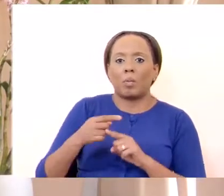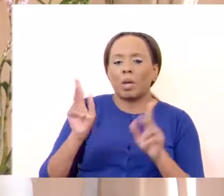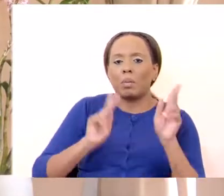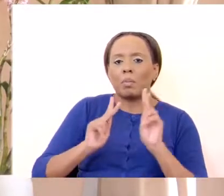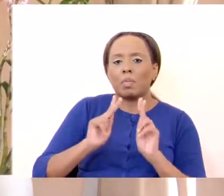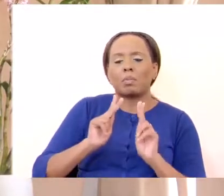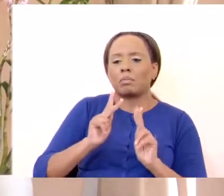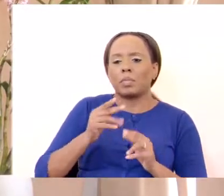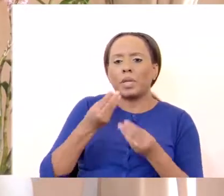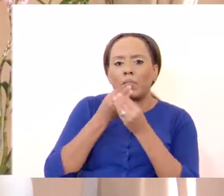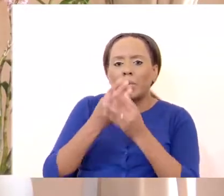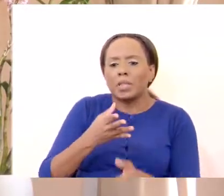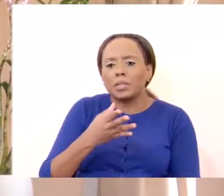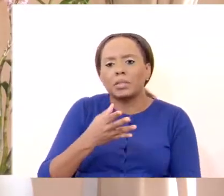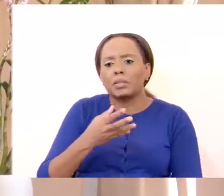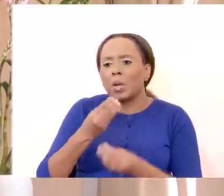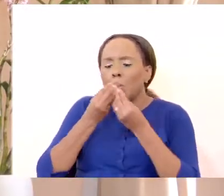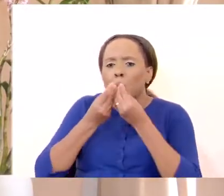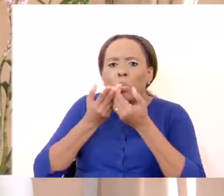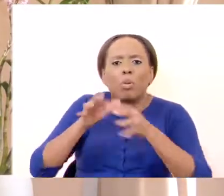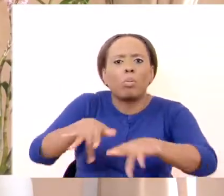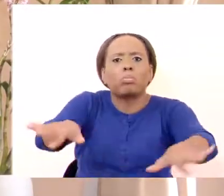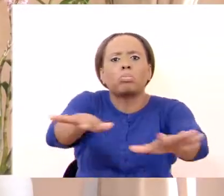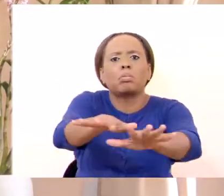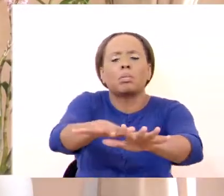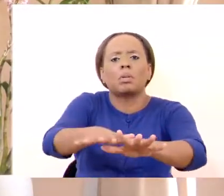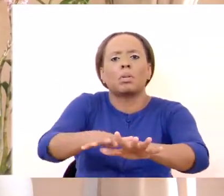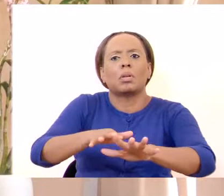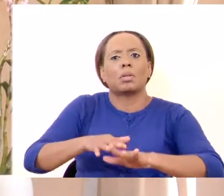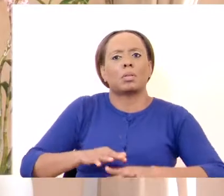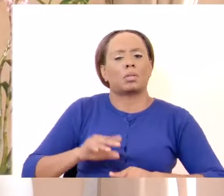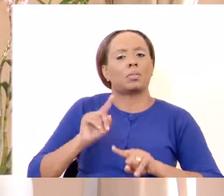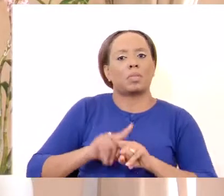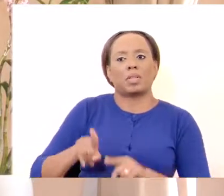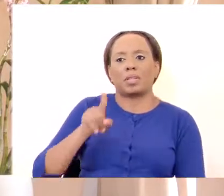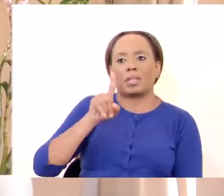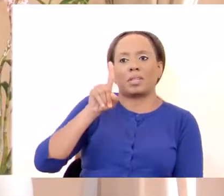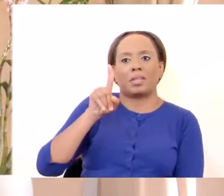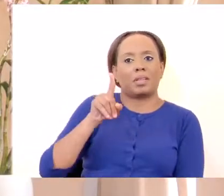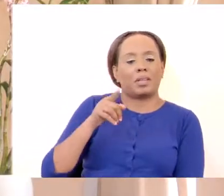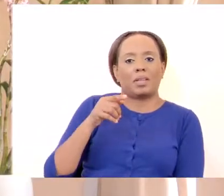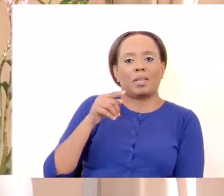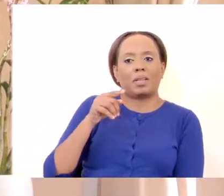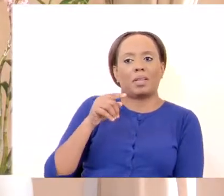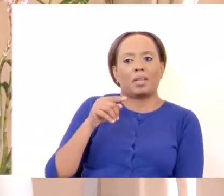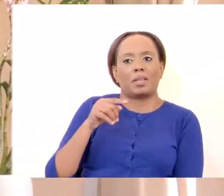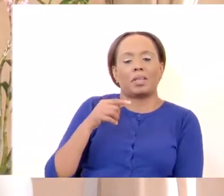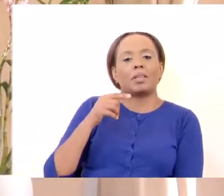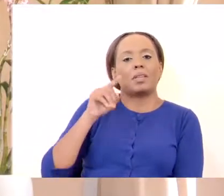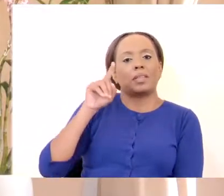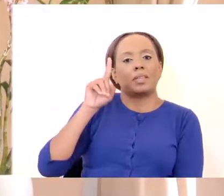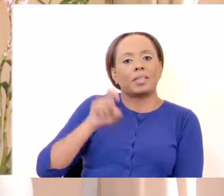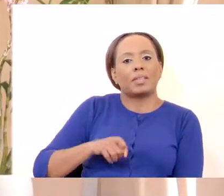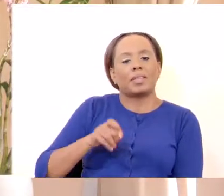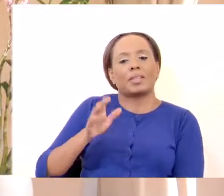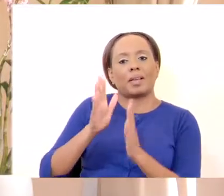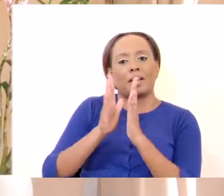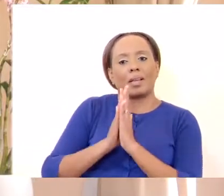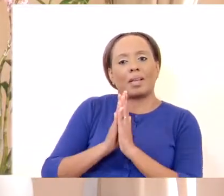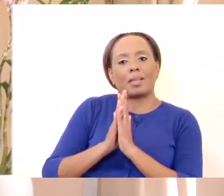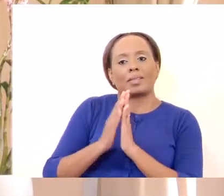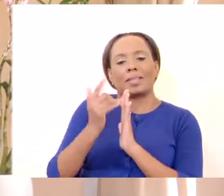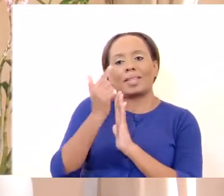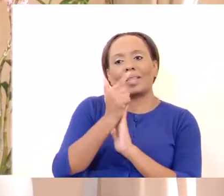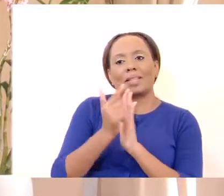posting things on social media. But that is a question that will and can be answered by the